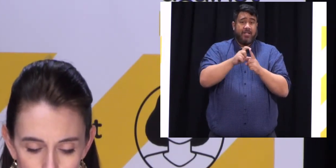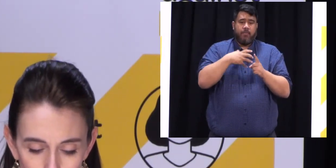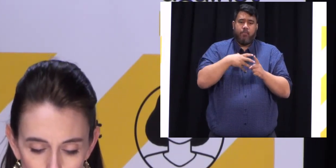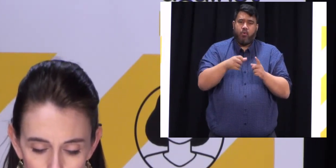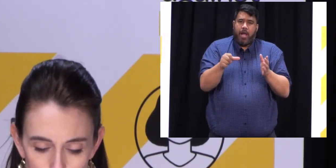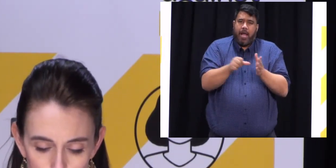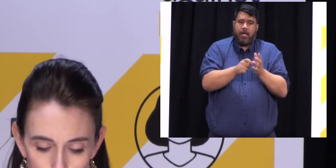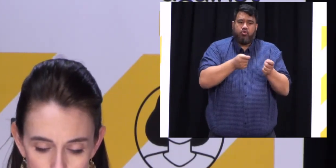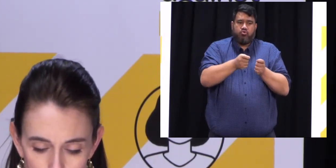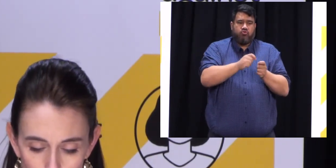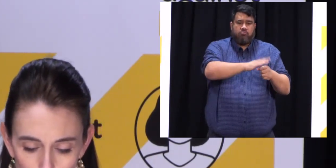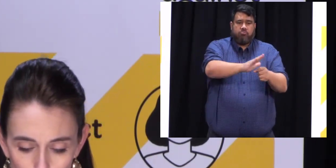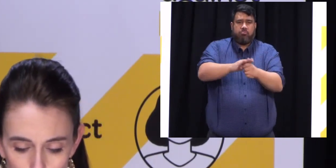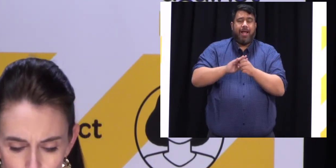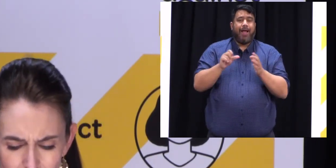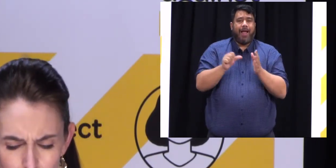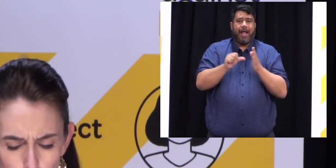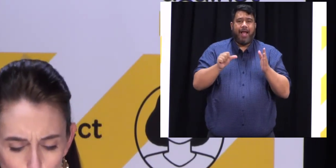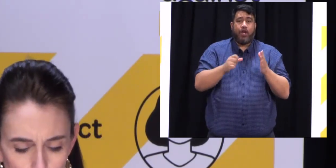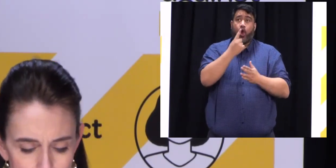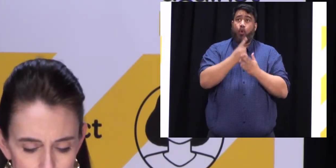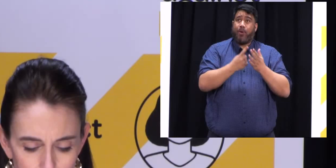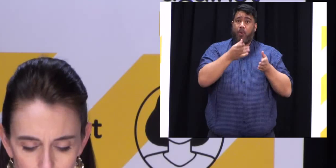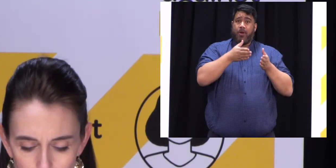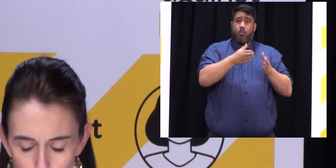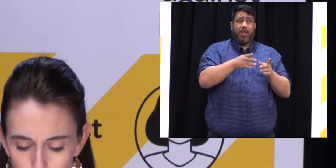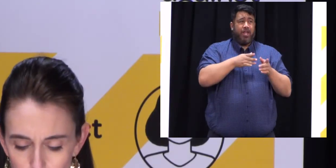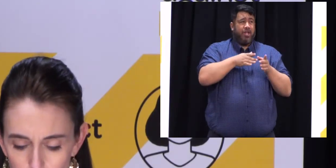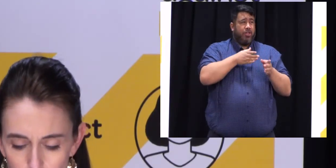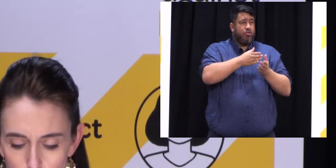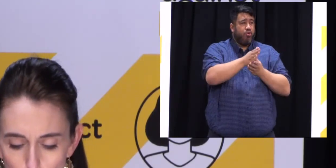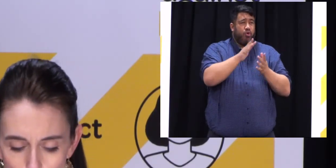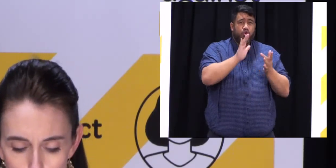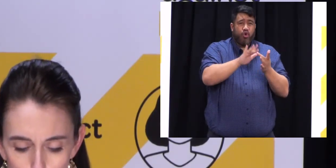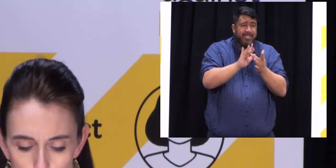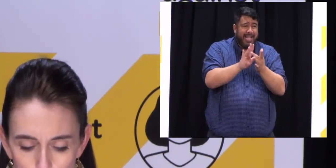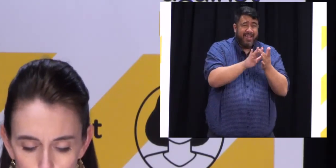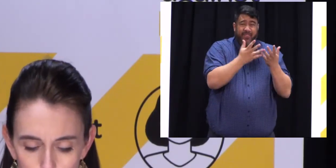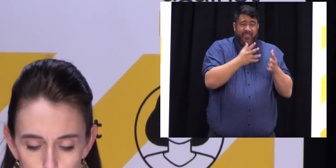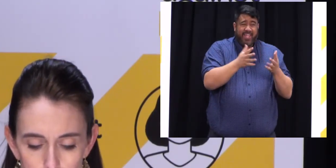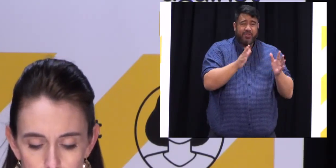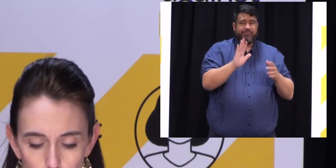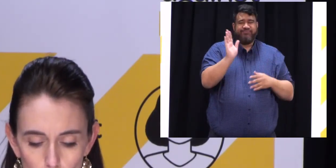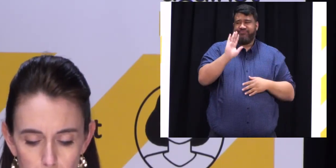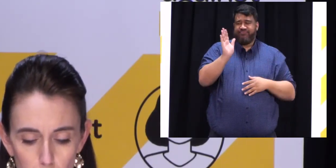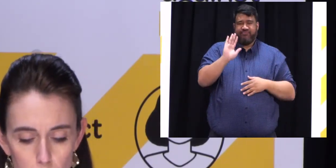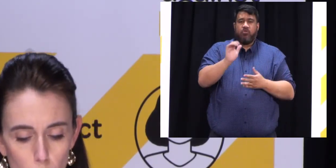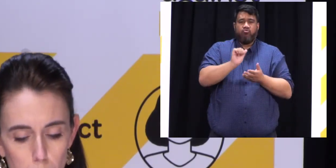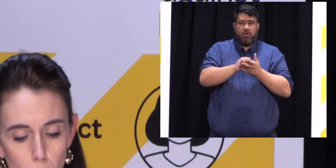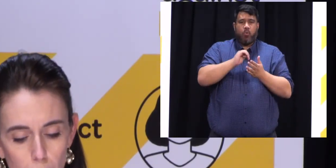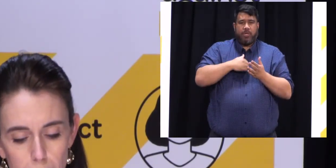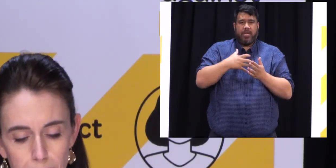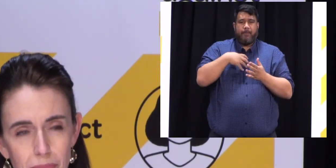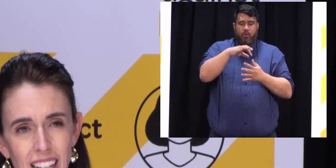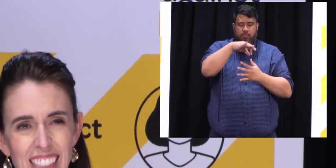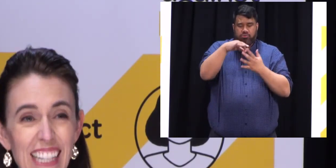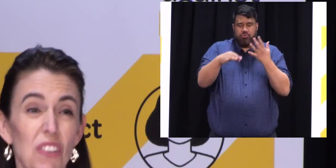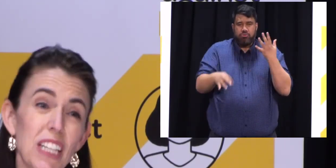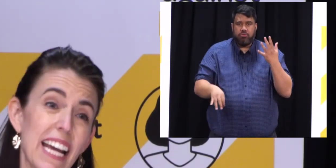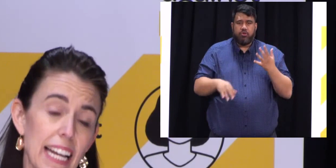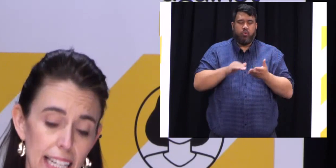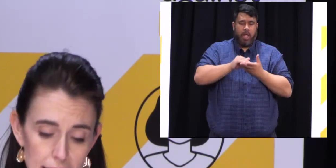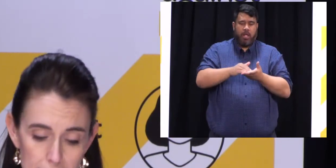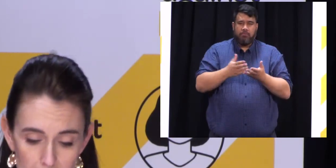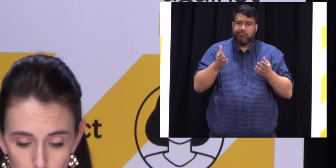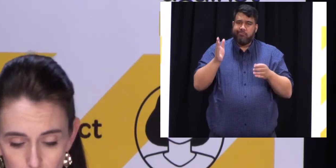testing and contact tracing alone. And we're already seeing that. That's why our move into an immediate lockdown was so important.